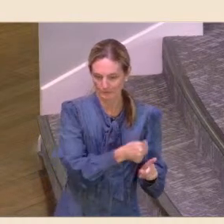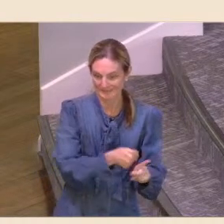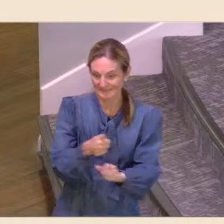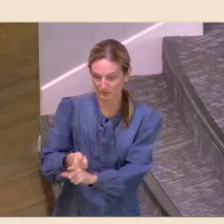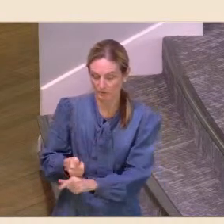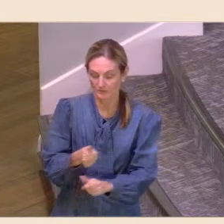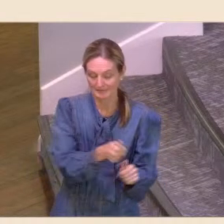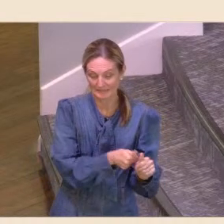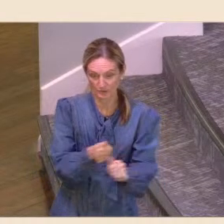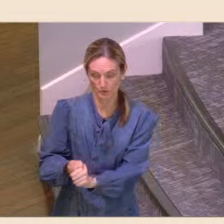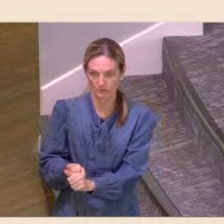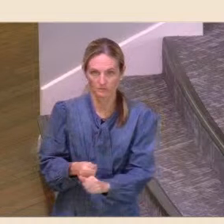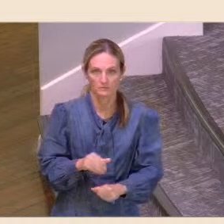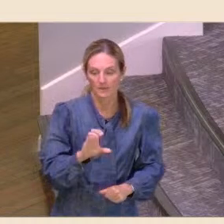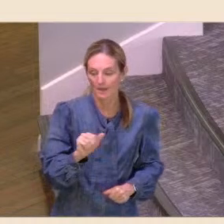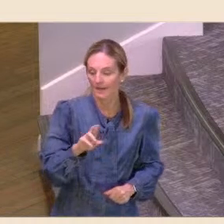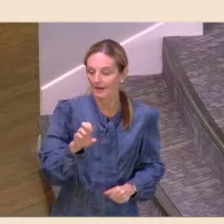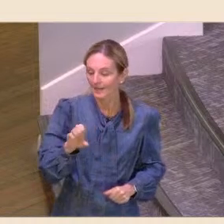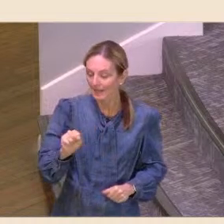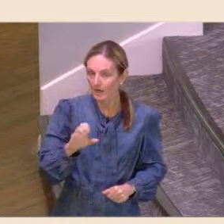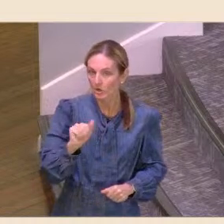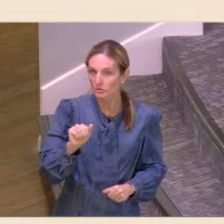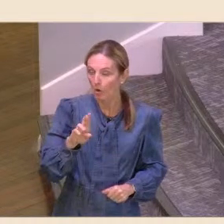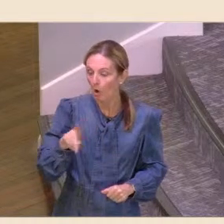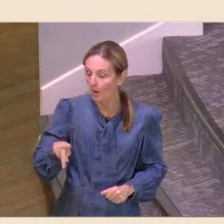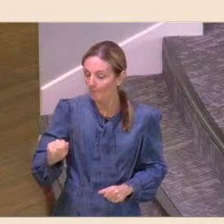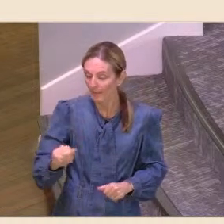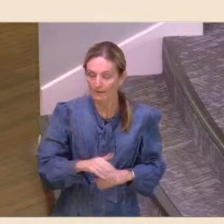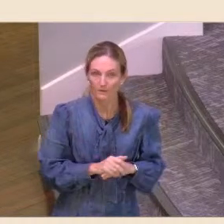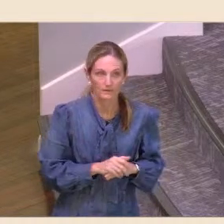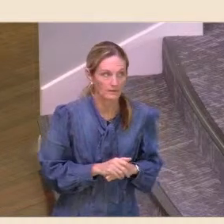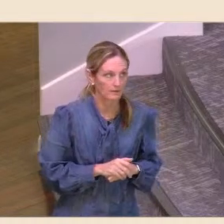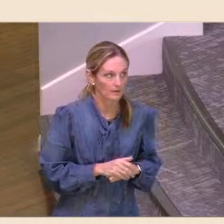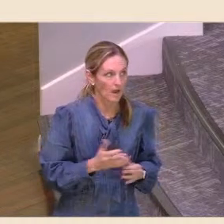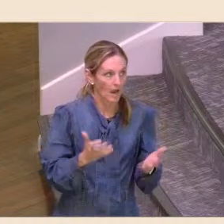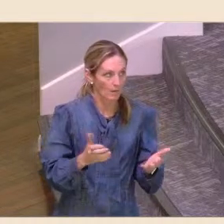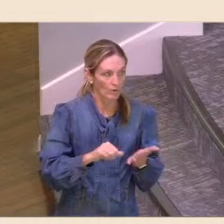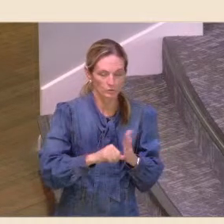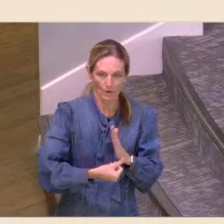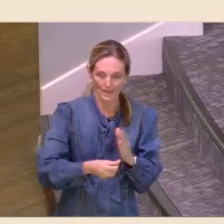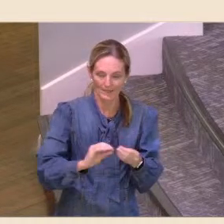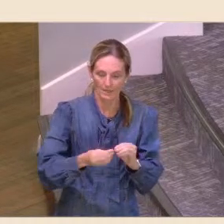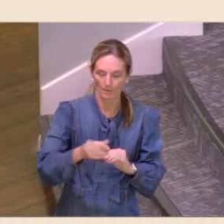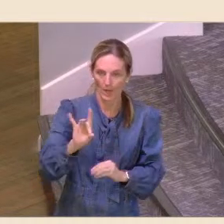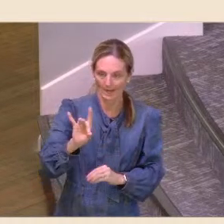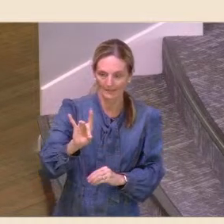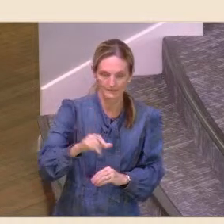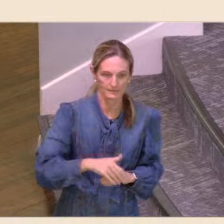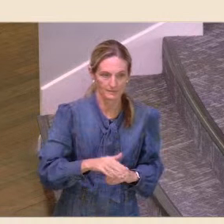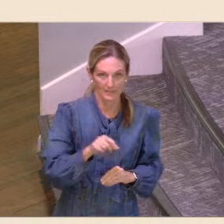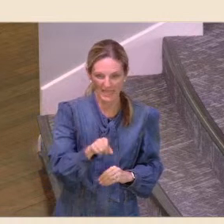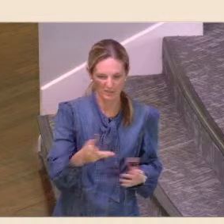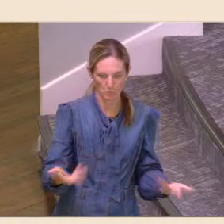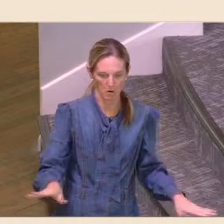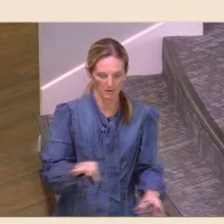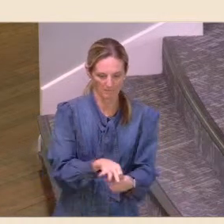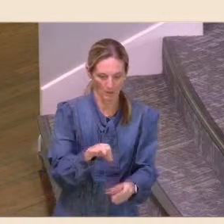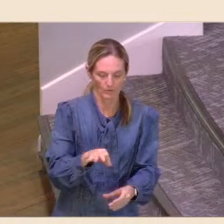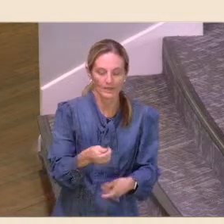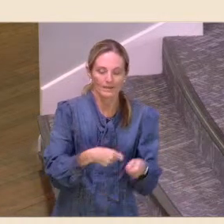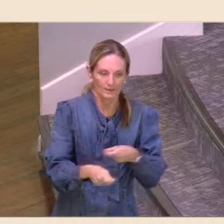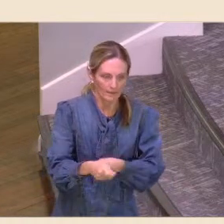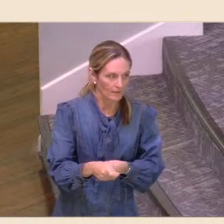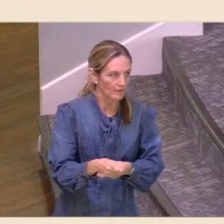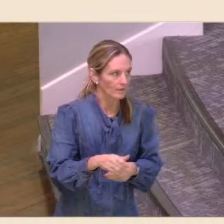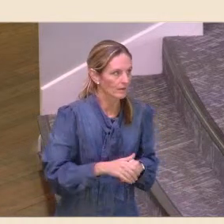For CARES and ARPA, I did want to highlight number 8, and you guys have already voted on this, to replace student devices